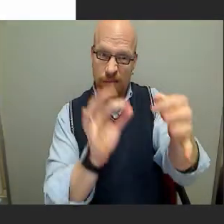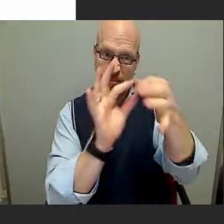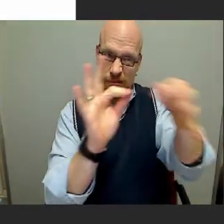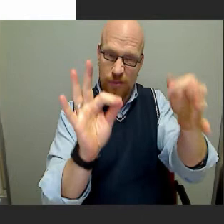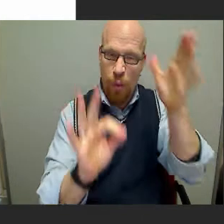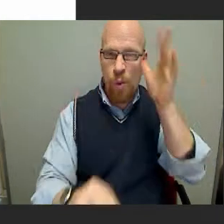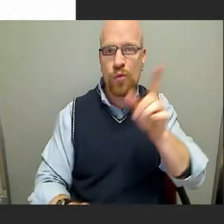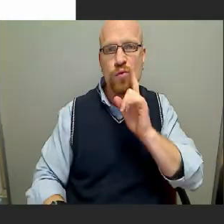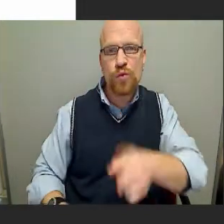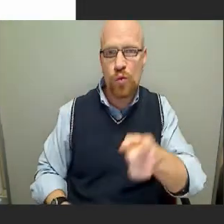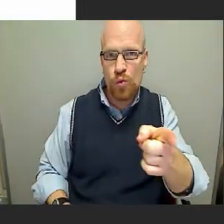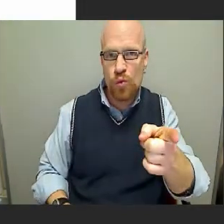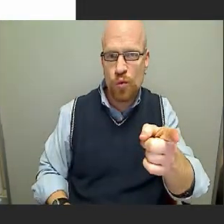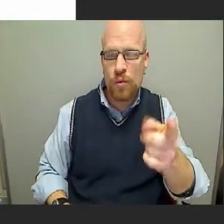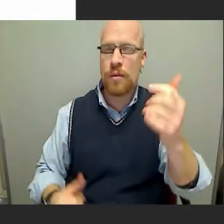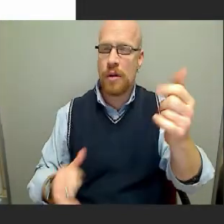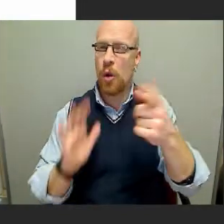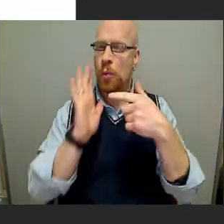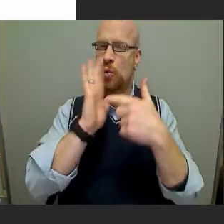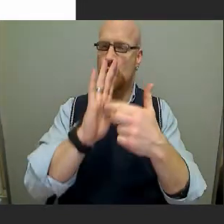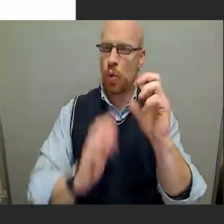1 in this linear equation